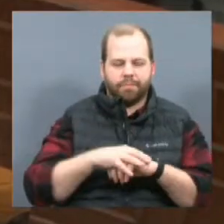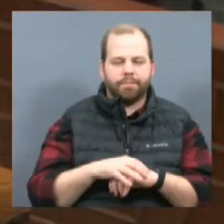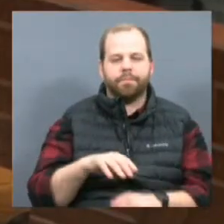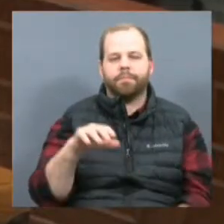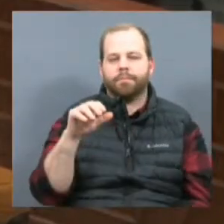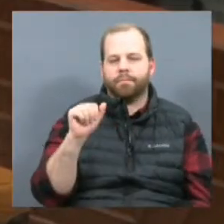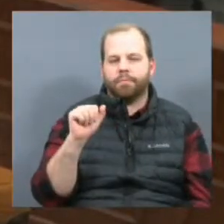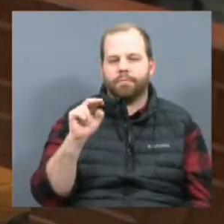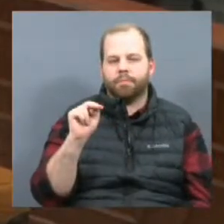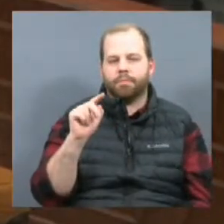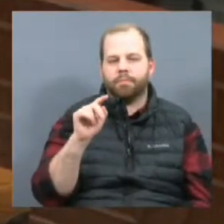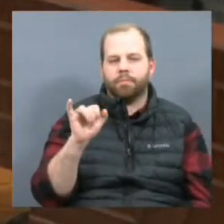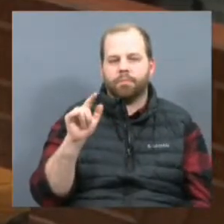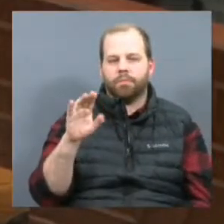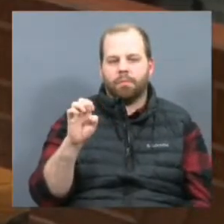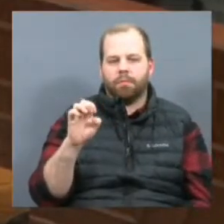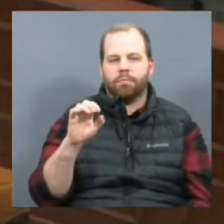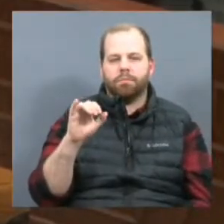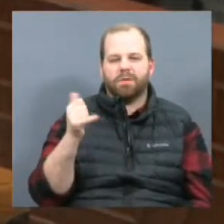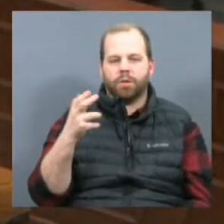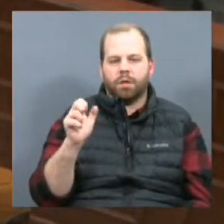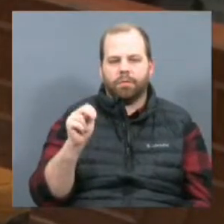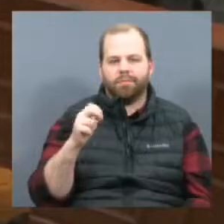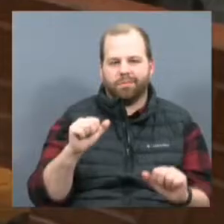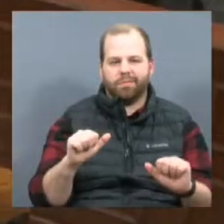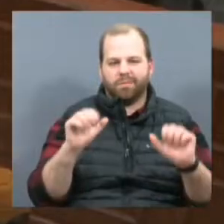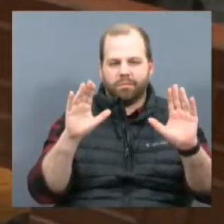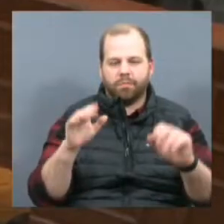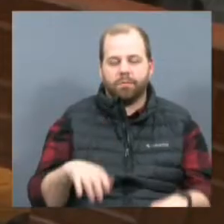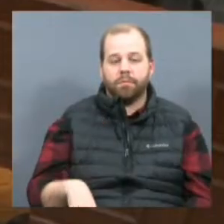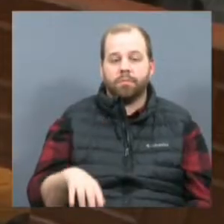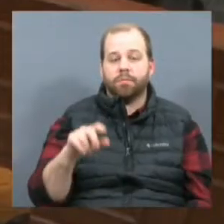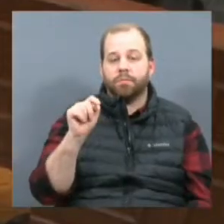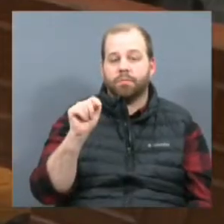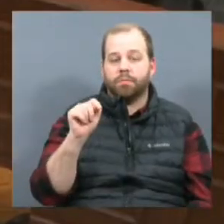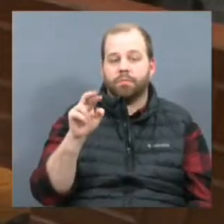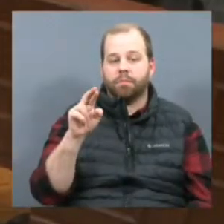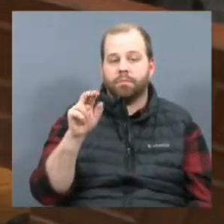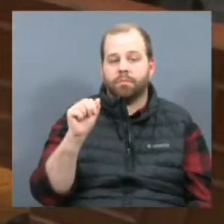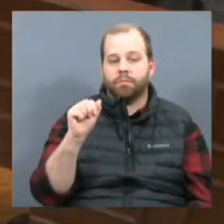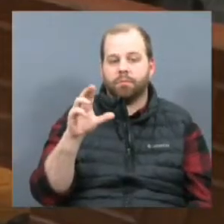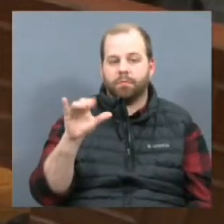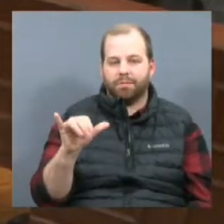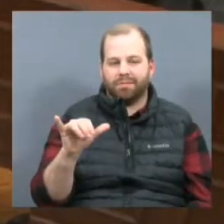Johnson? I'll pass. All right. Is it Tracy?